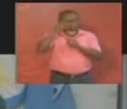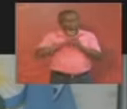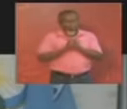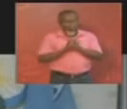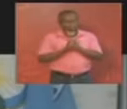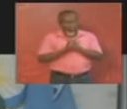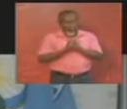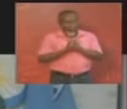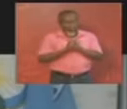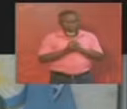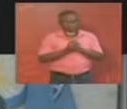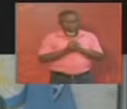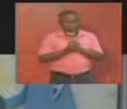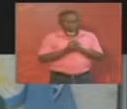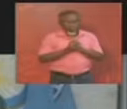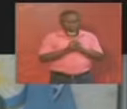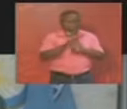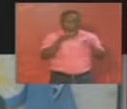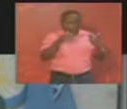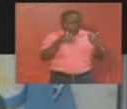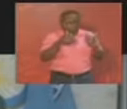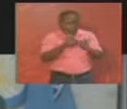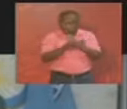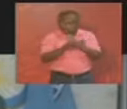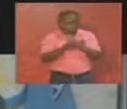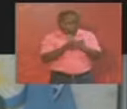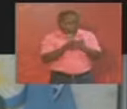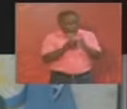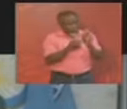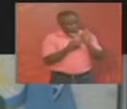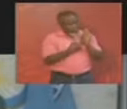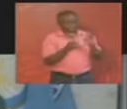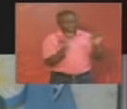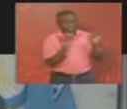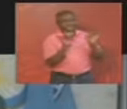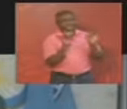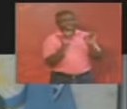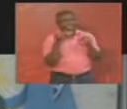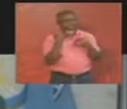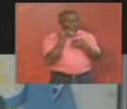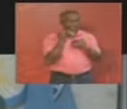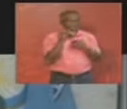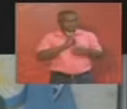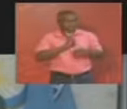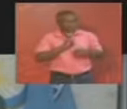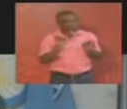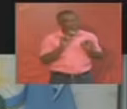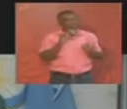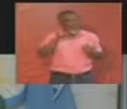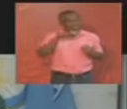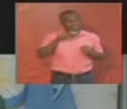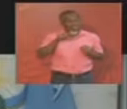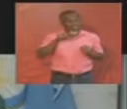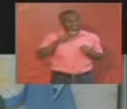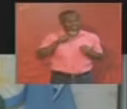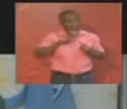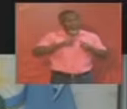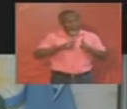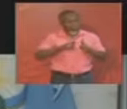like I said, they all were actually asymptomatic. So it actually is a much more